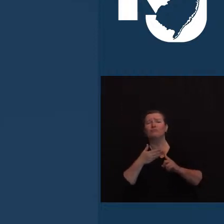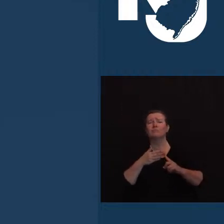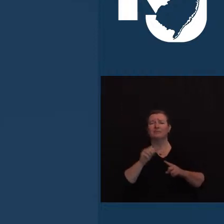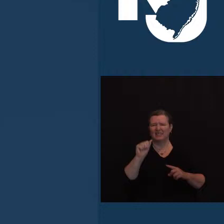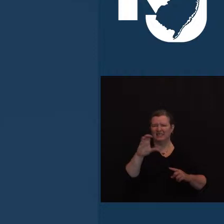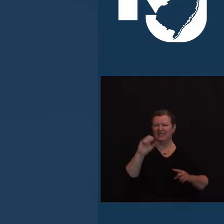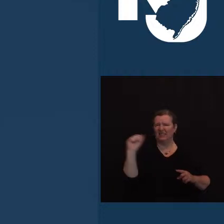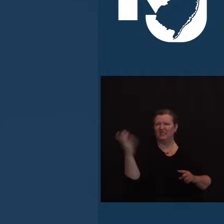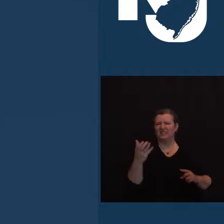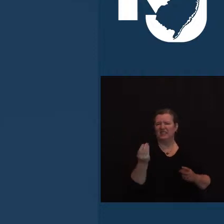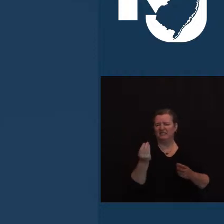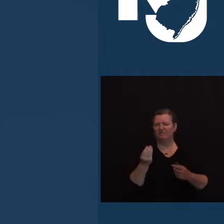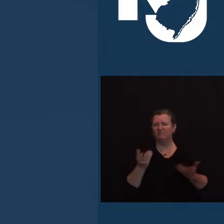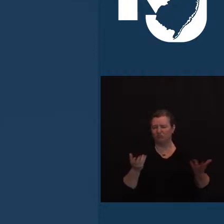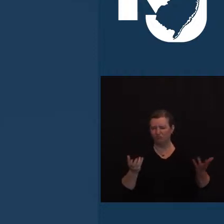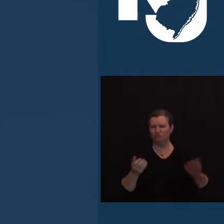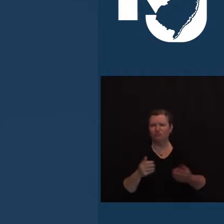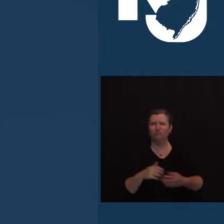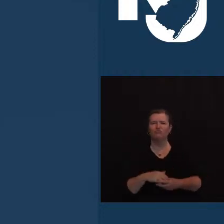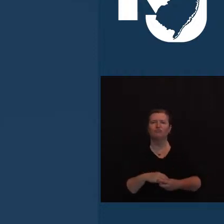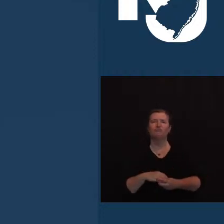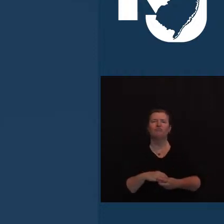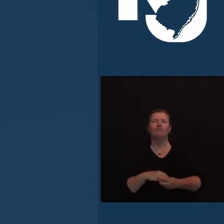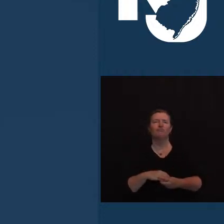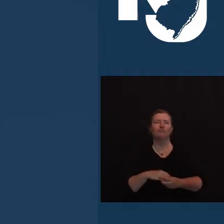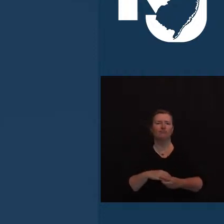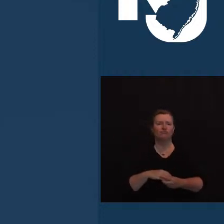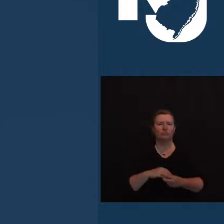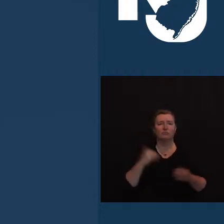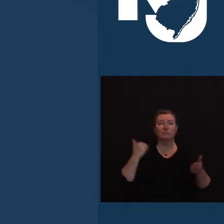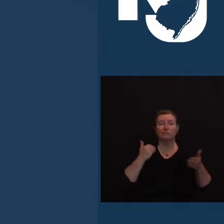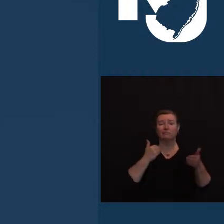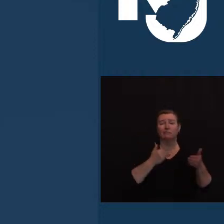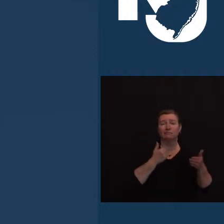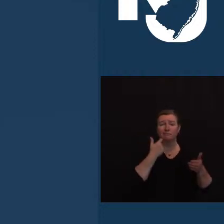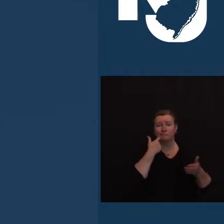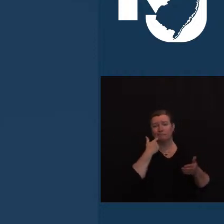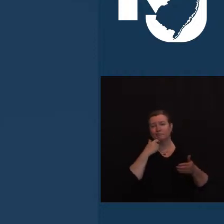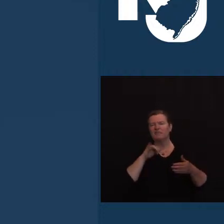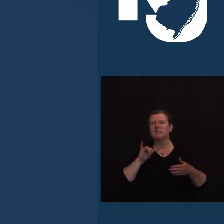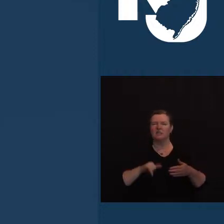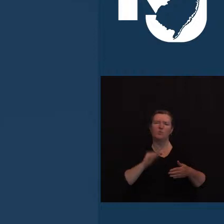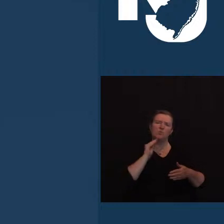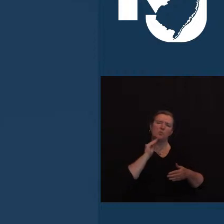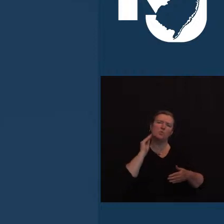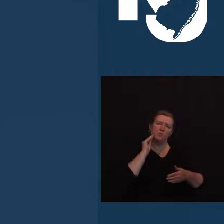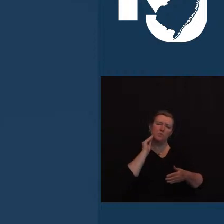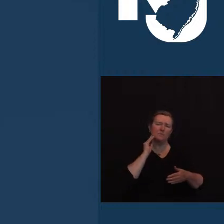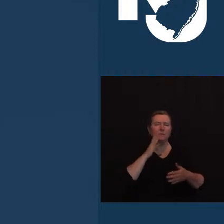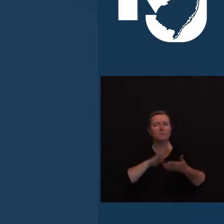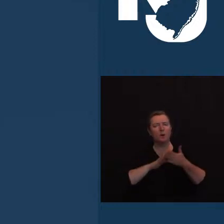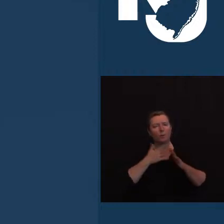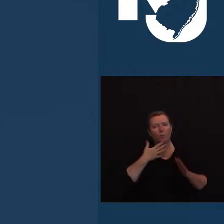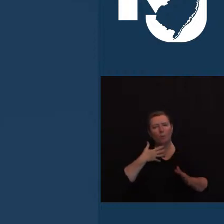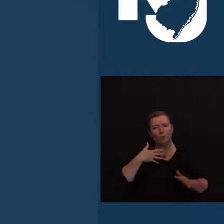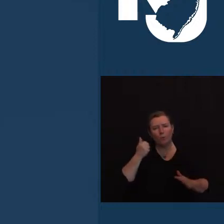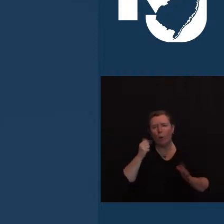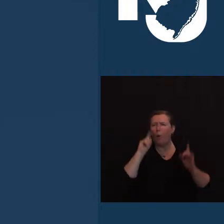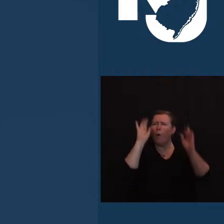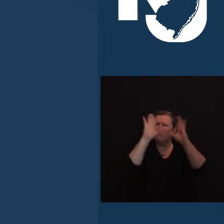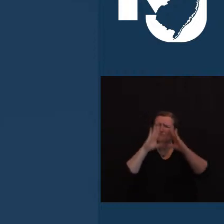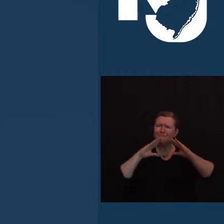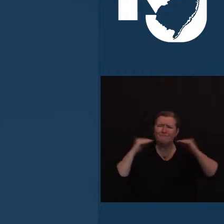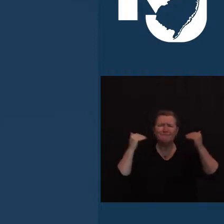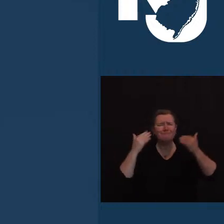she was homebound in her final years, her ability to light up the room with her smile never vanished. They leave behind